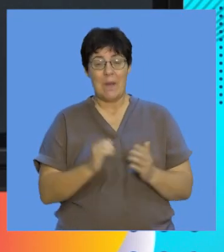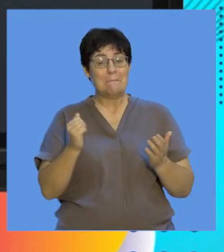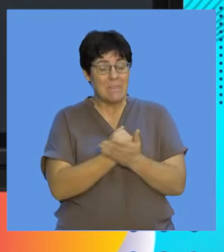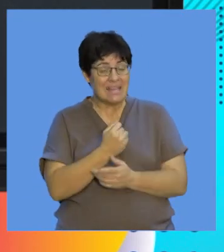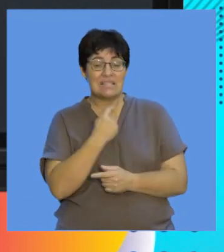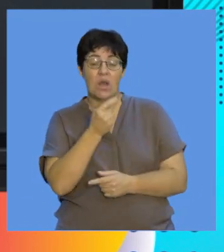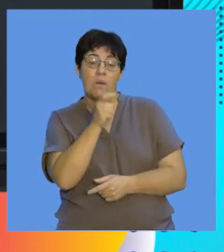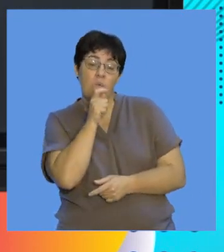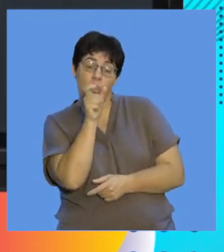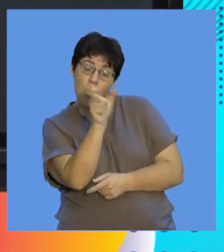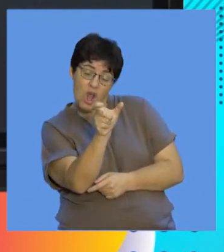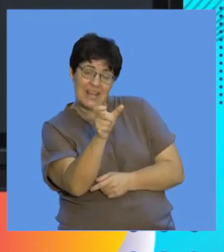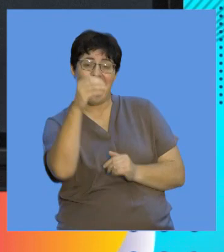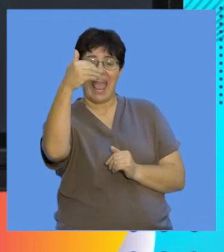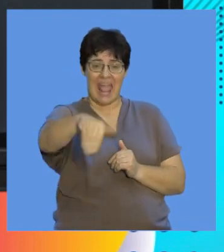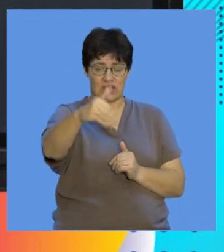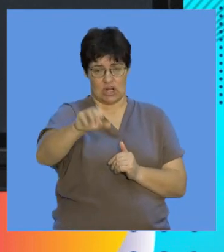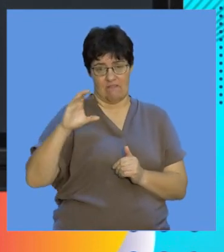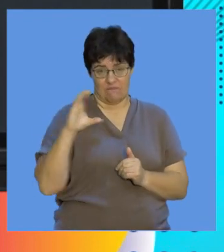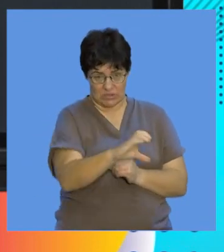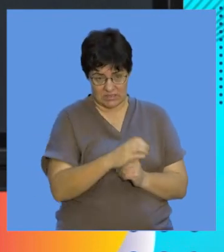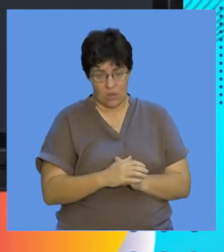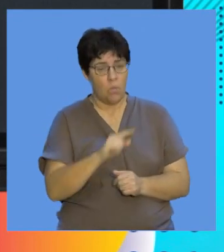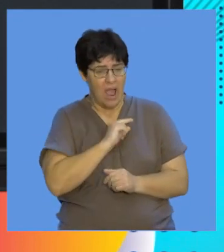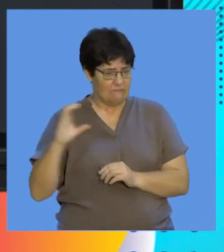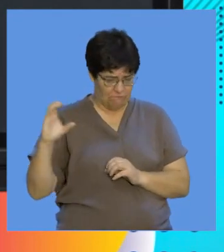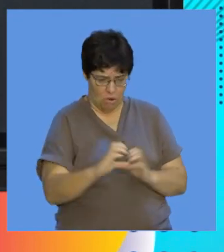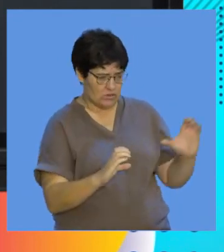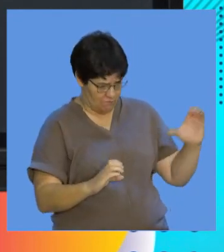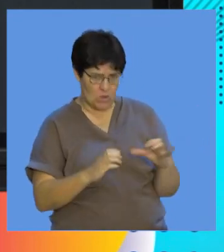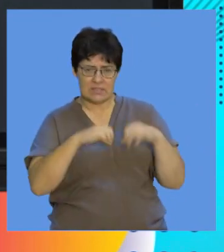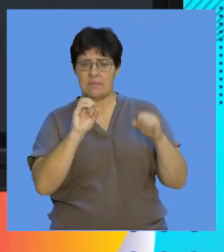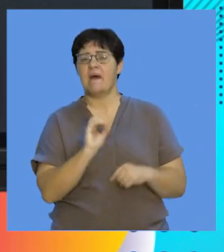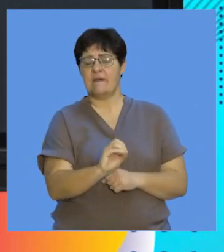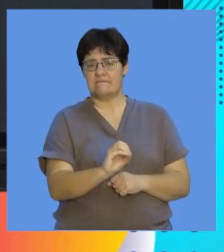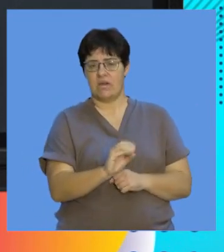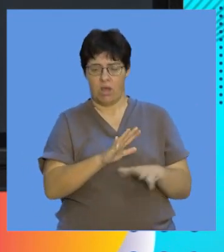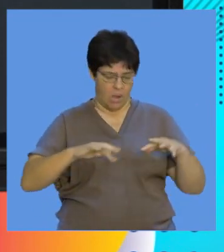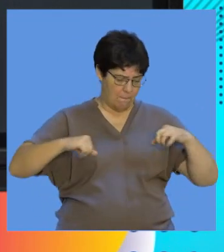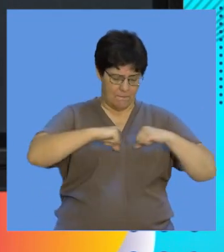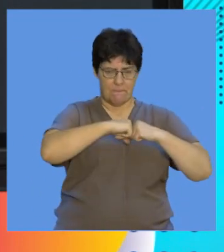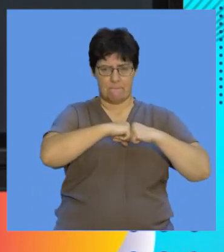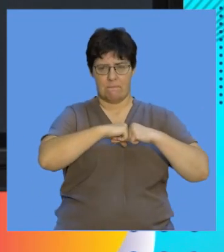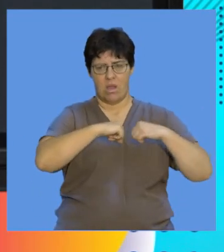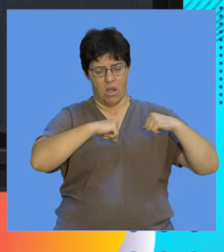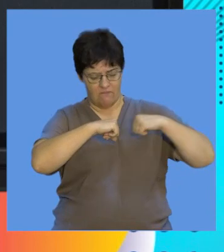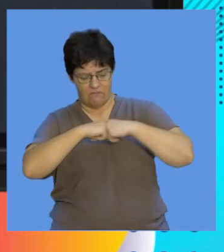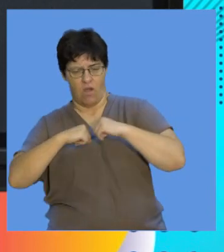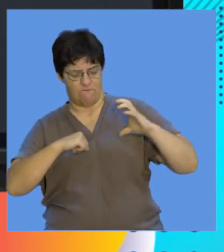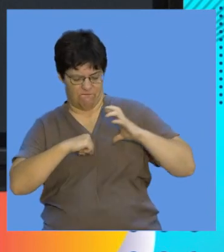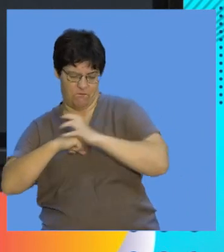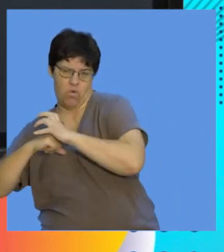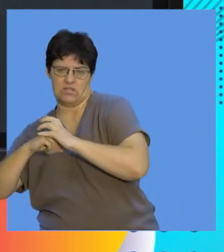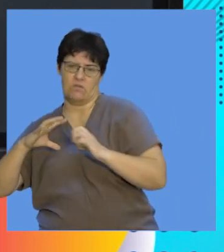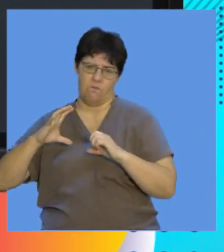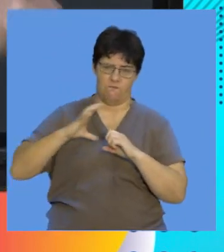word external, because there are going to be forces in the system, all right? So, because when the objects collide, one object's going to force